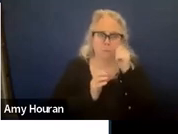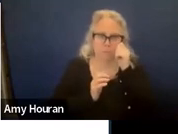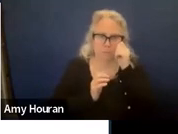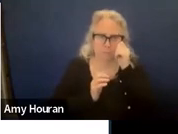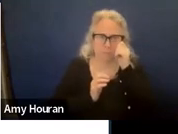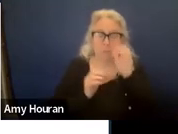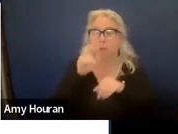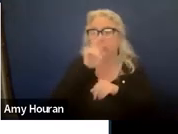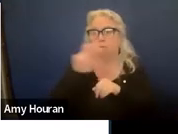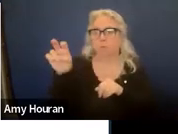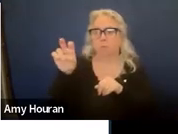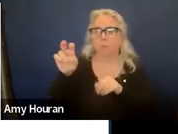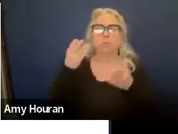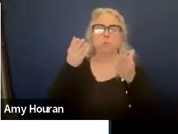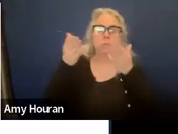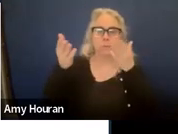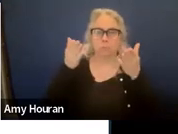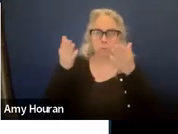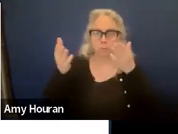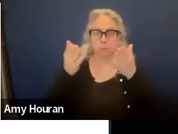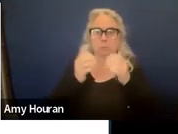And transition services.